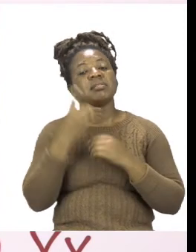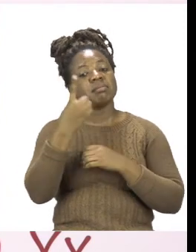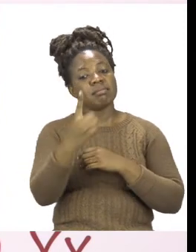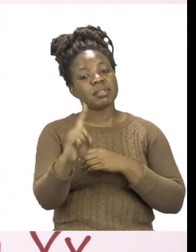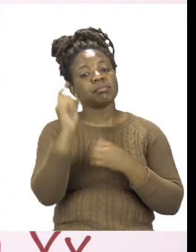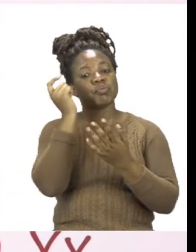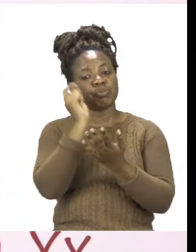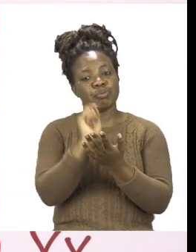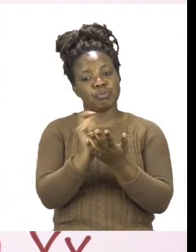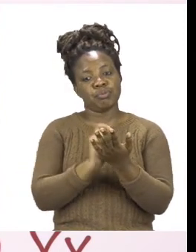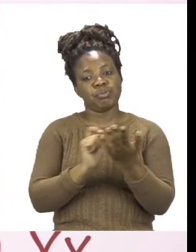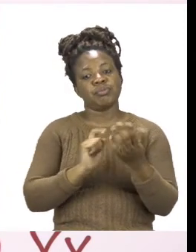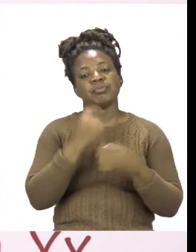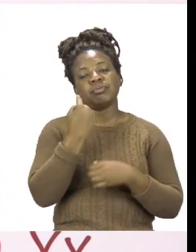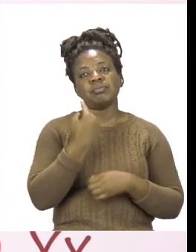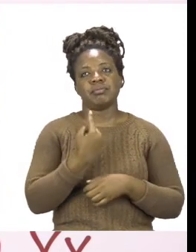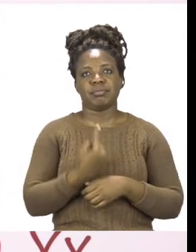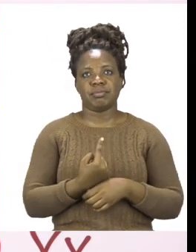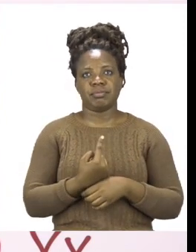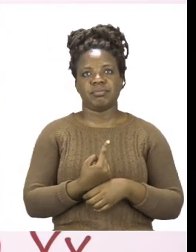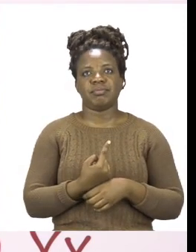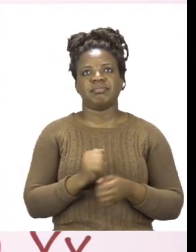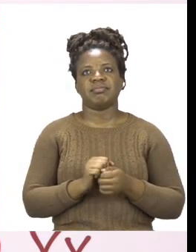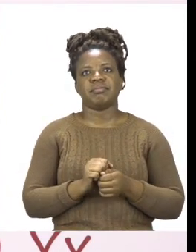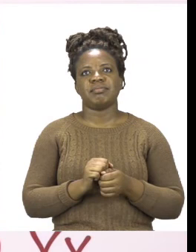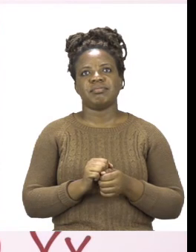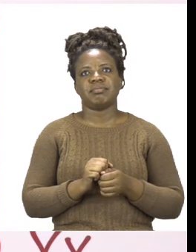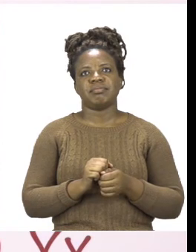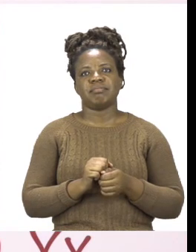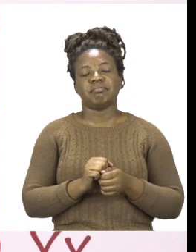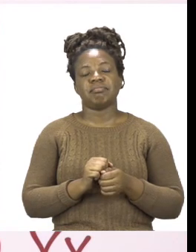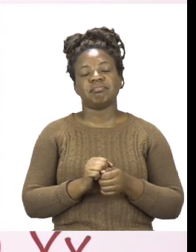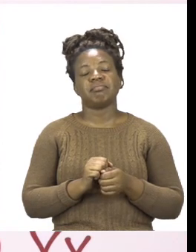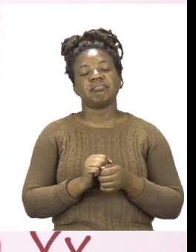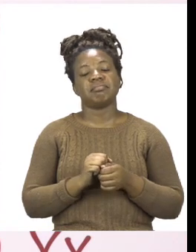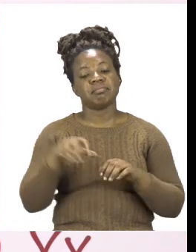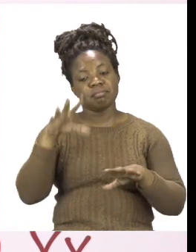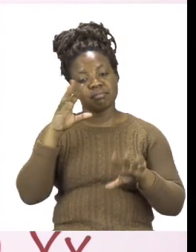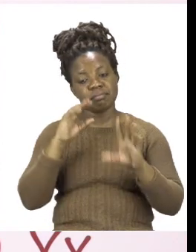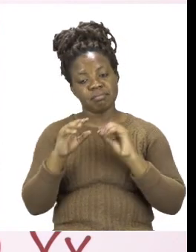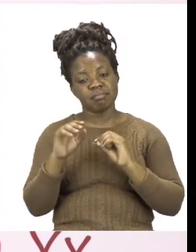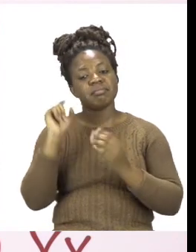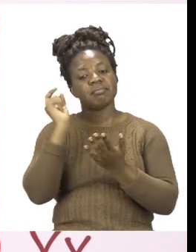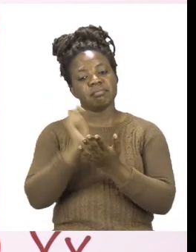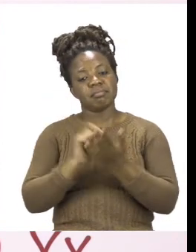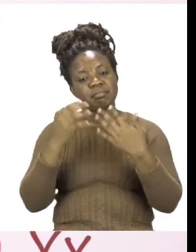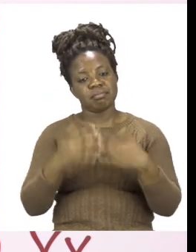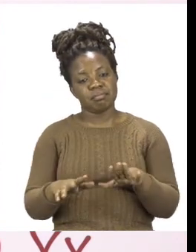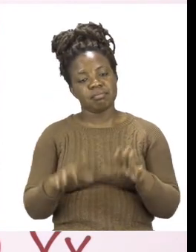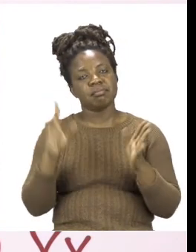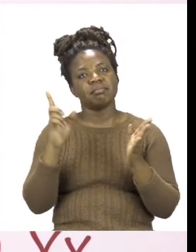all your exercises by yourself. So now that we are done, we need to sanitize.